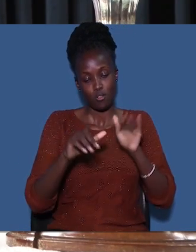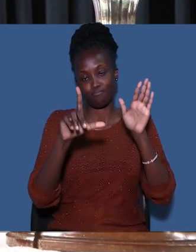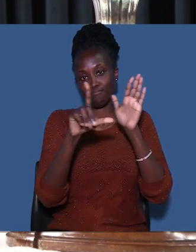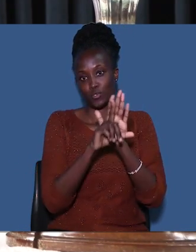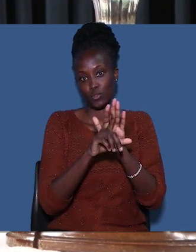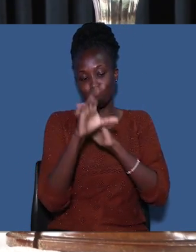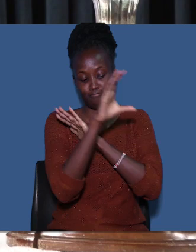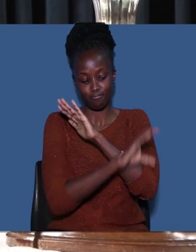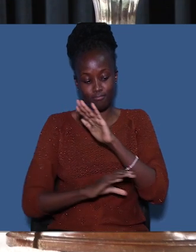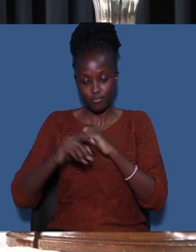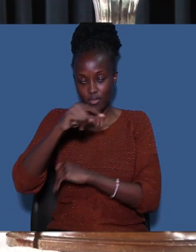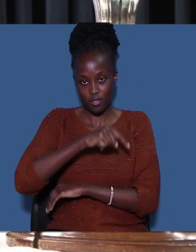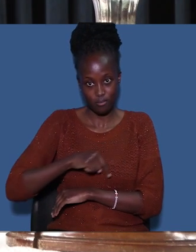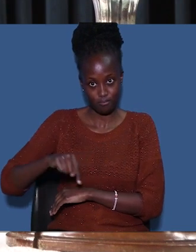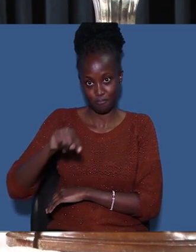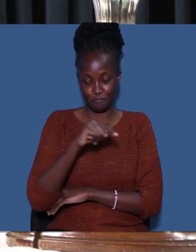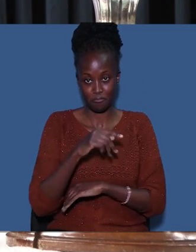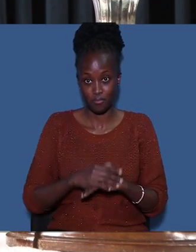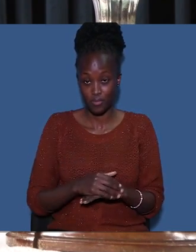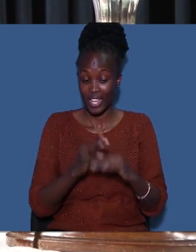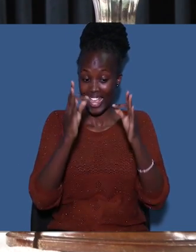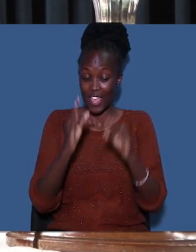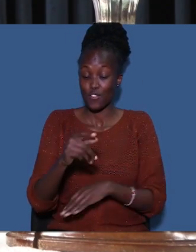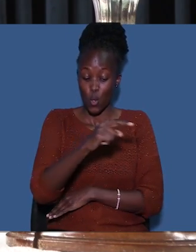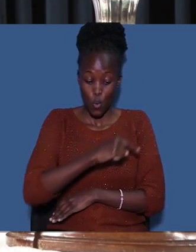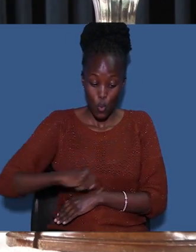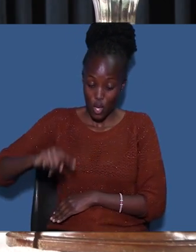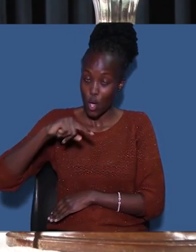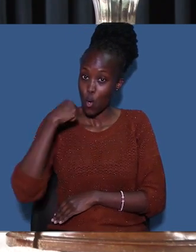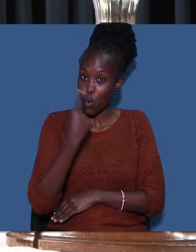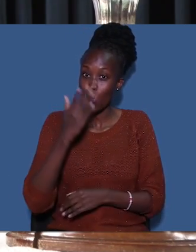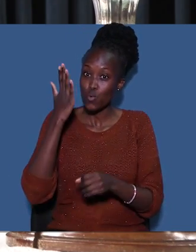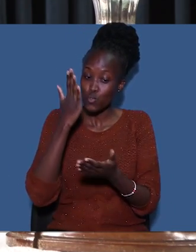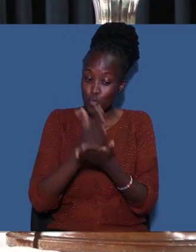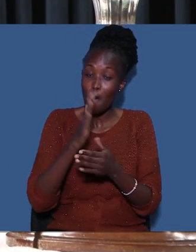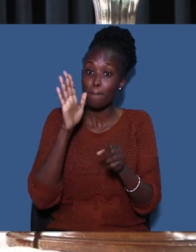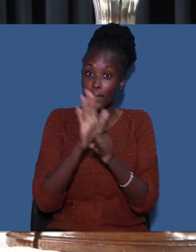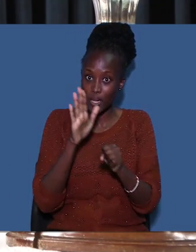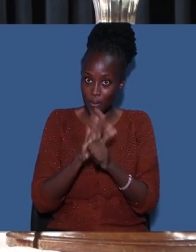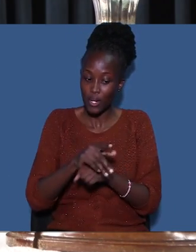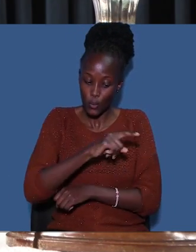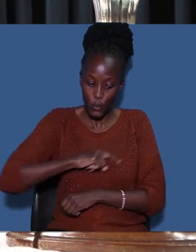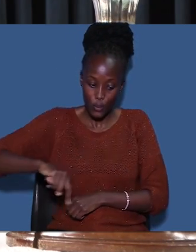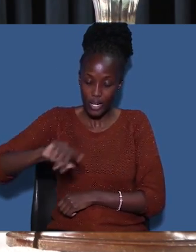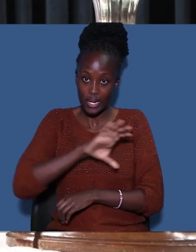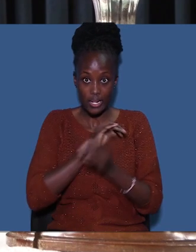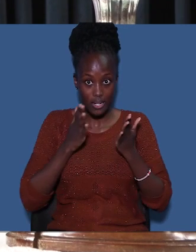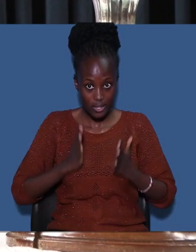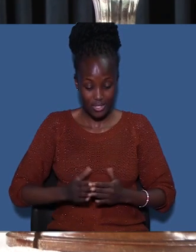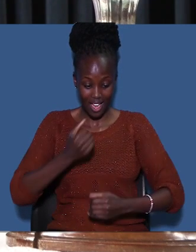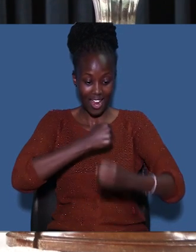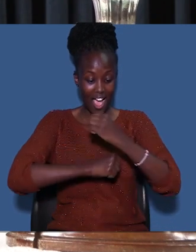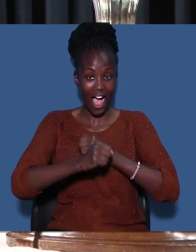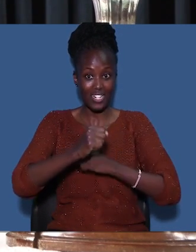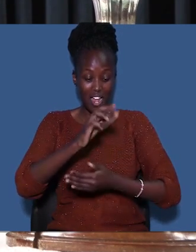land. If we who are the majority act righteously, that is us Christians, there will